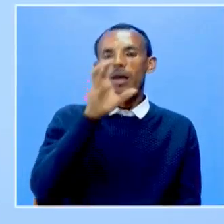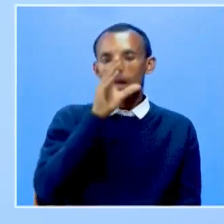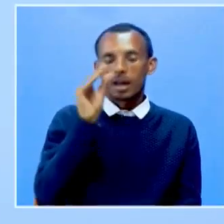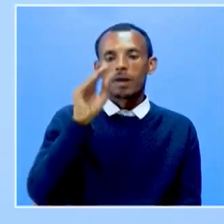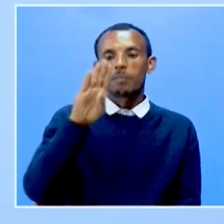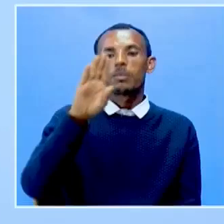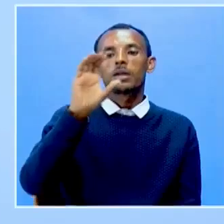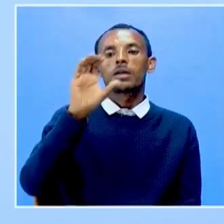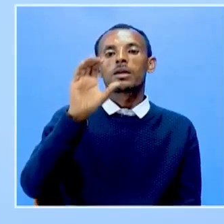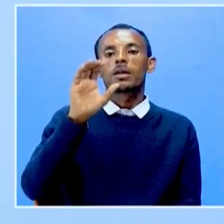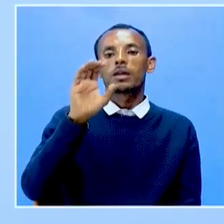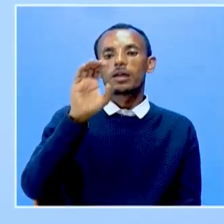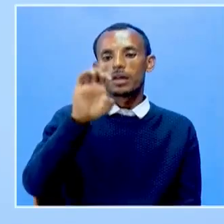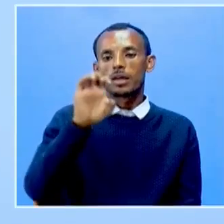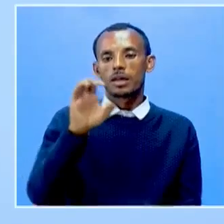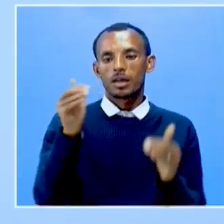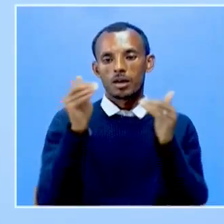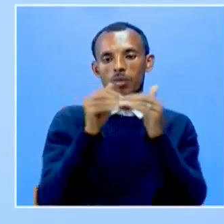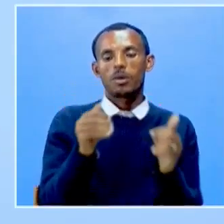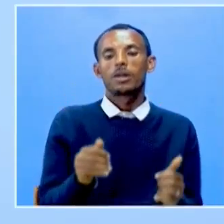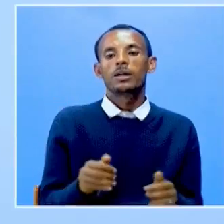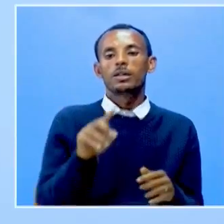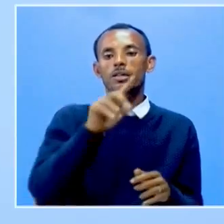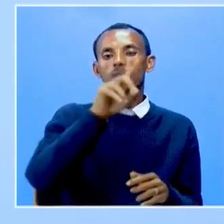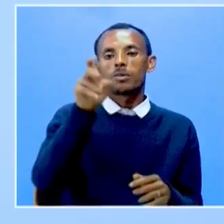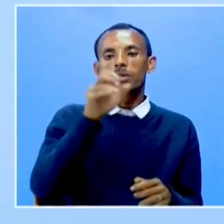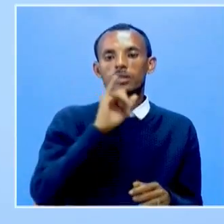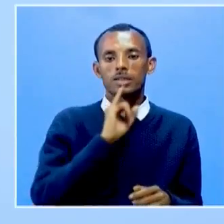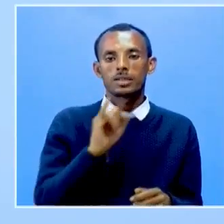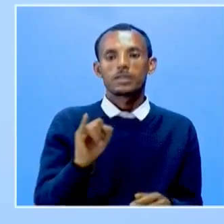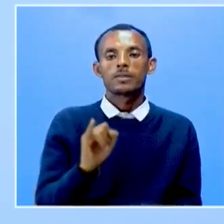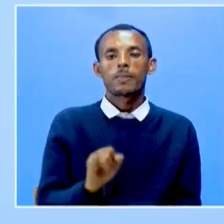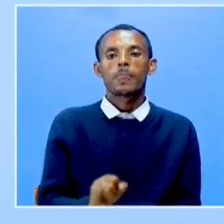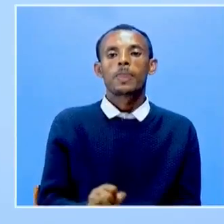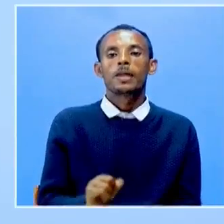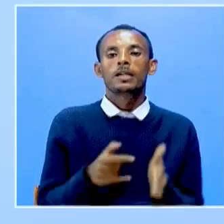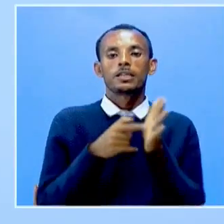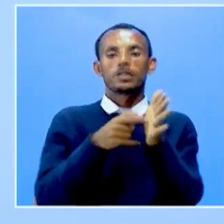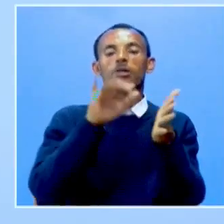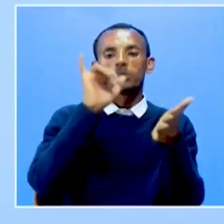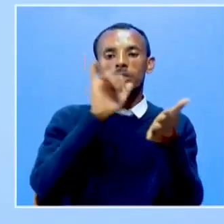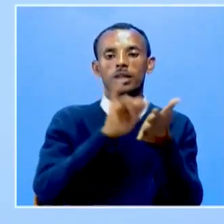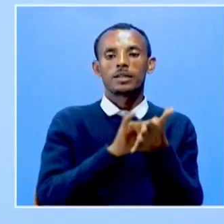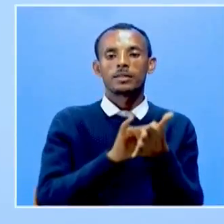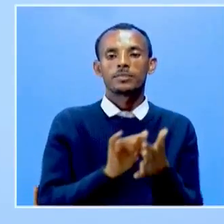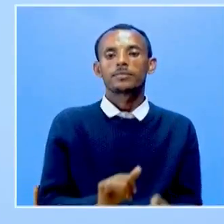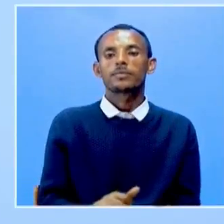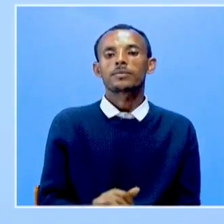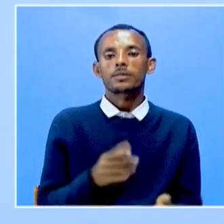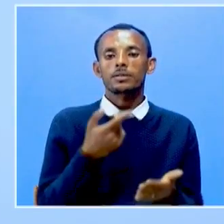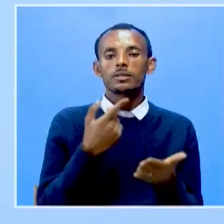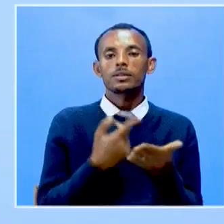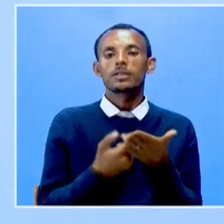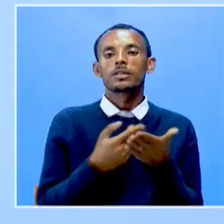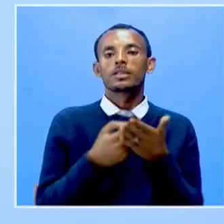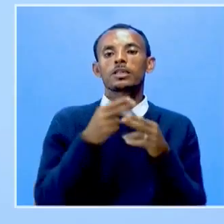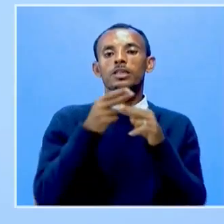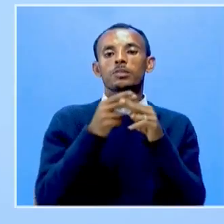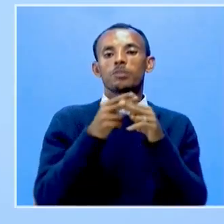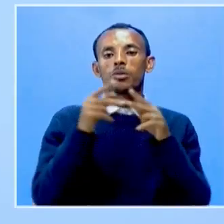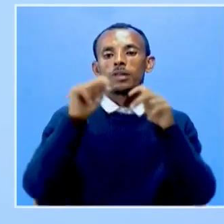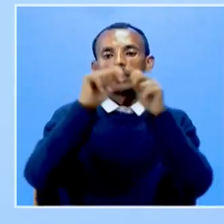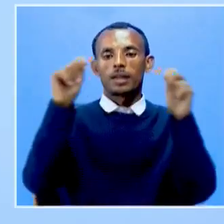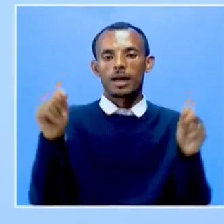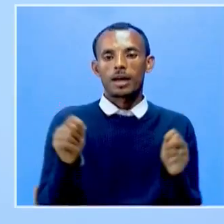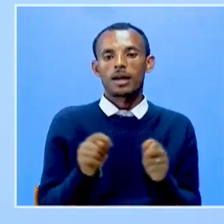Now, here the question is, show that this smaller triangle is congruent